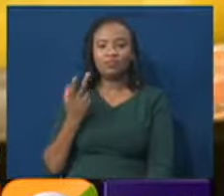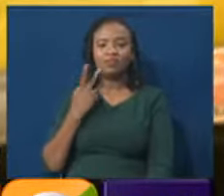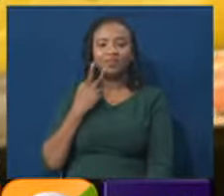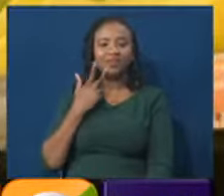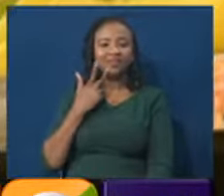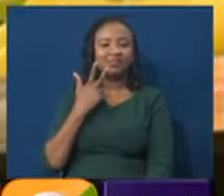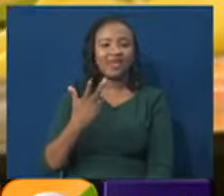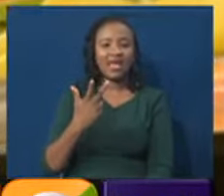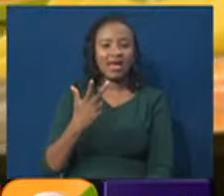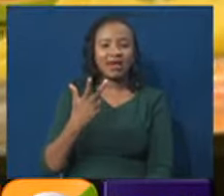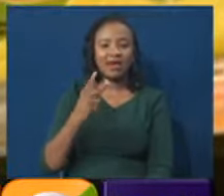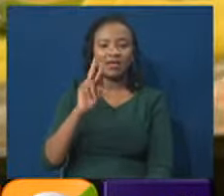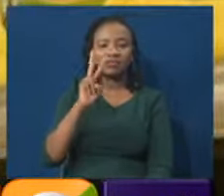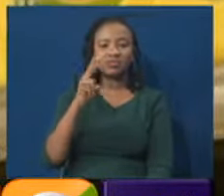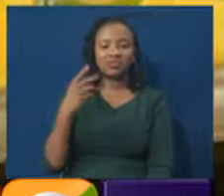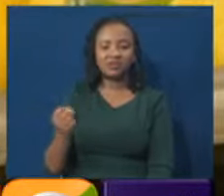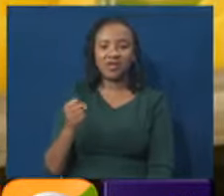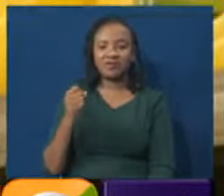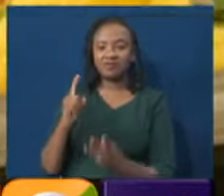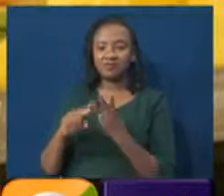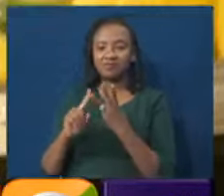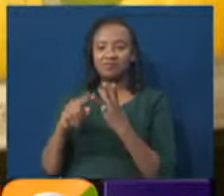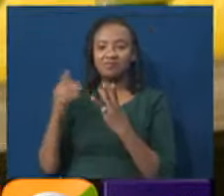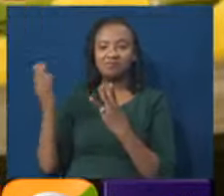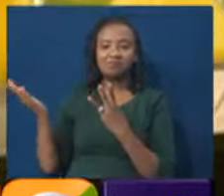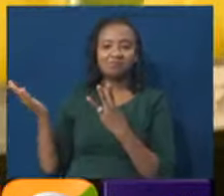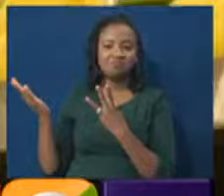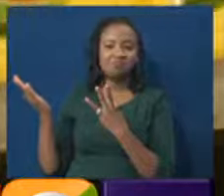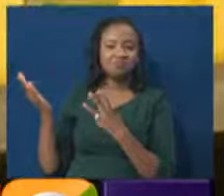325 shillings, and here, Golden Fry, it's going at